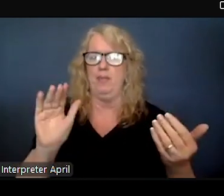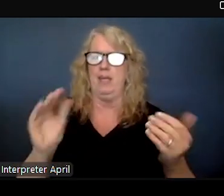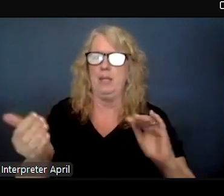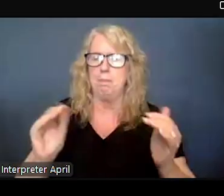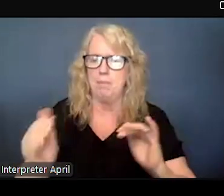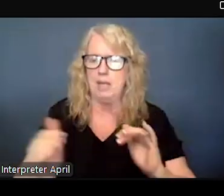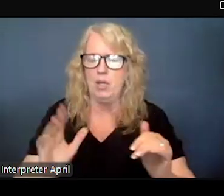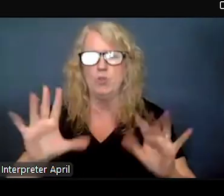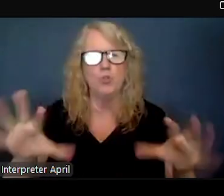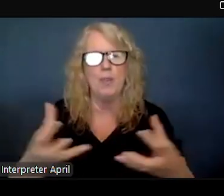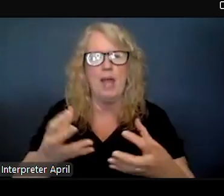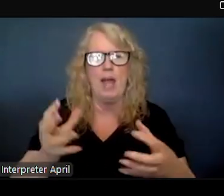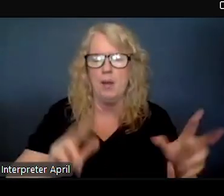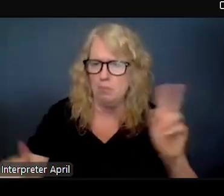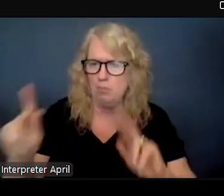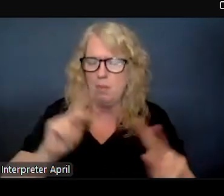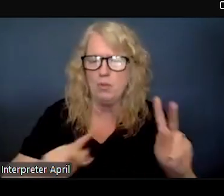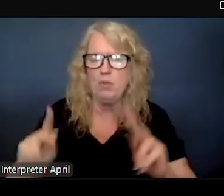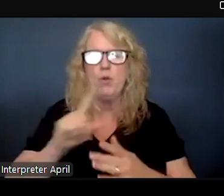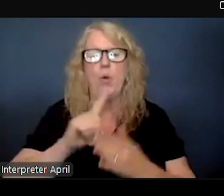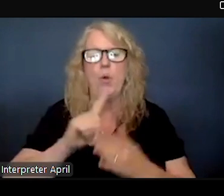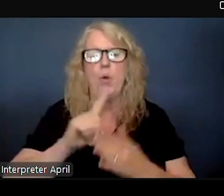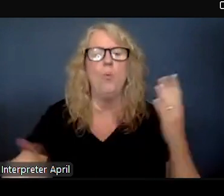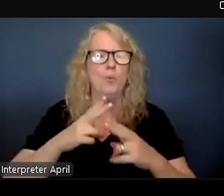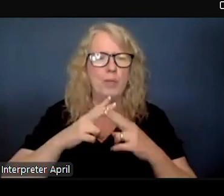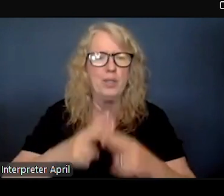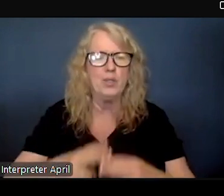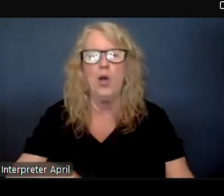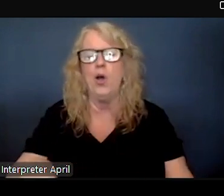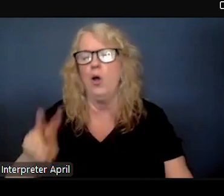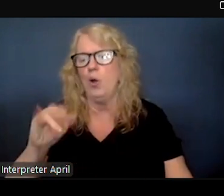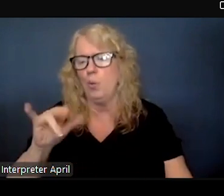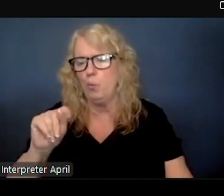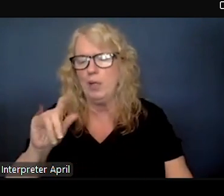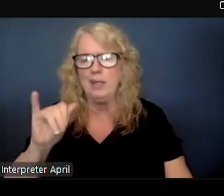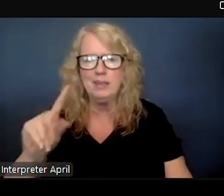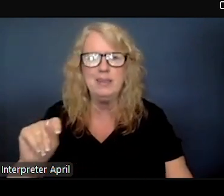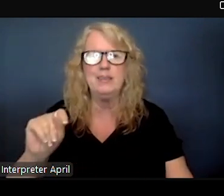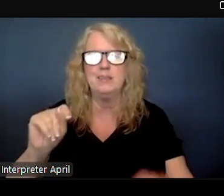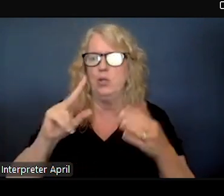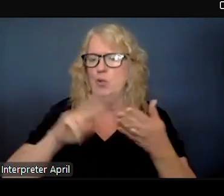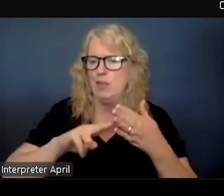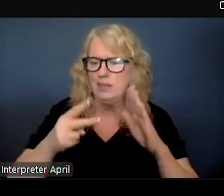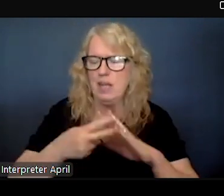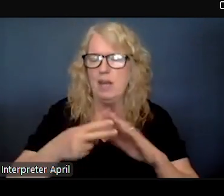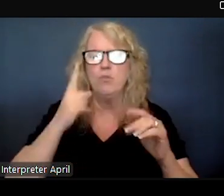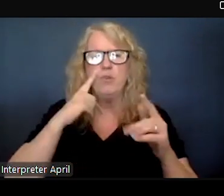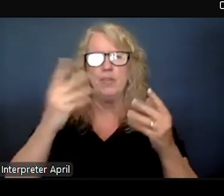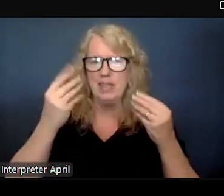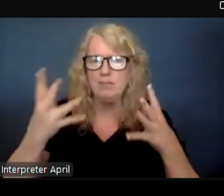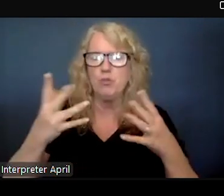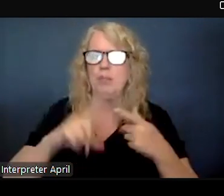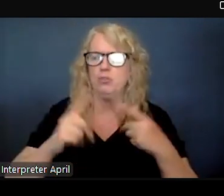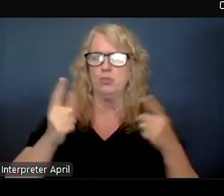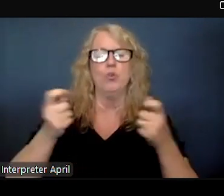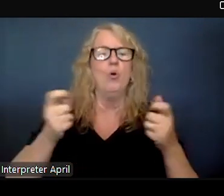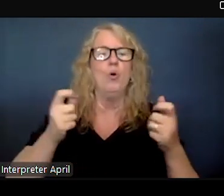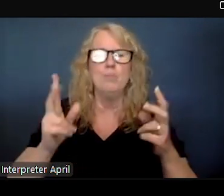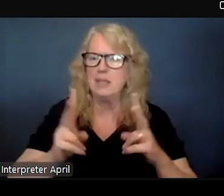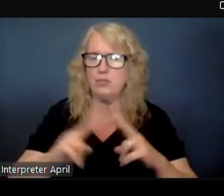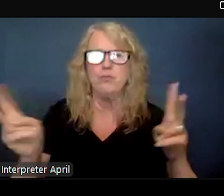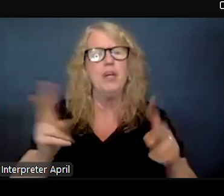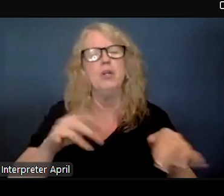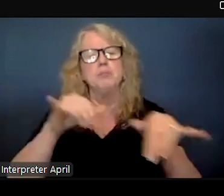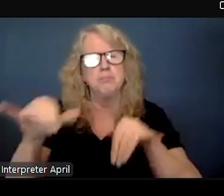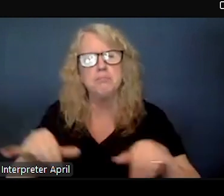that population to what we call a waitlist control intent to treat group or an informational control condition that's very